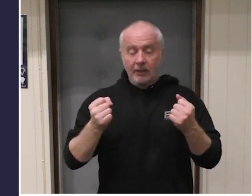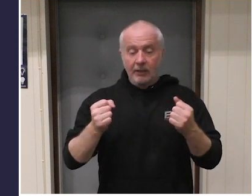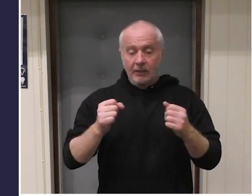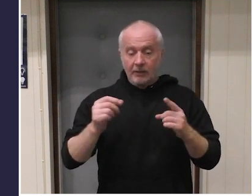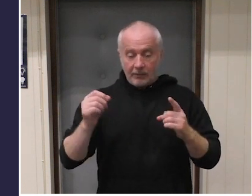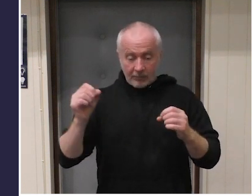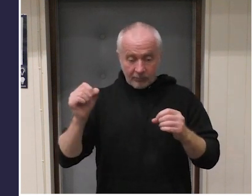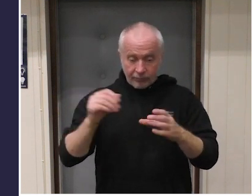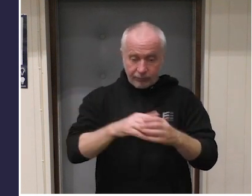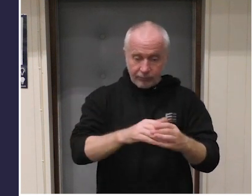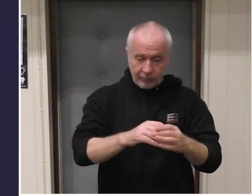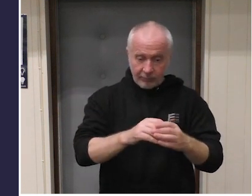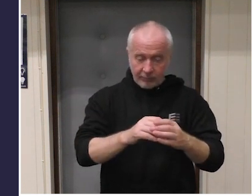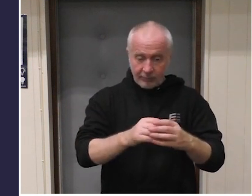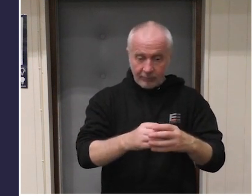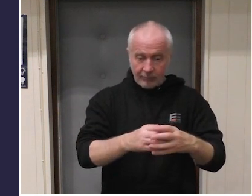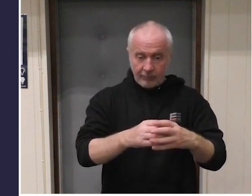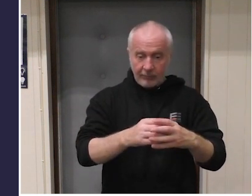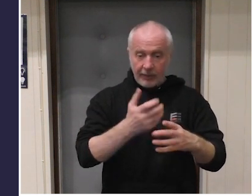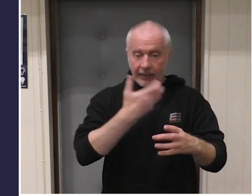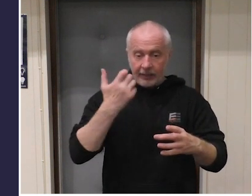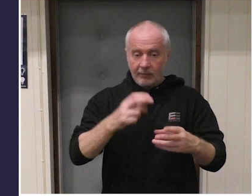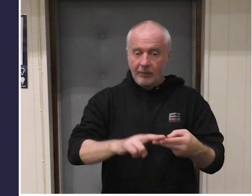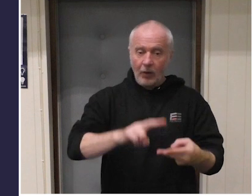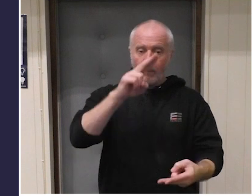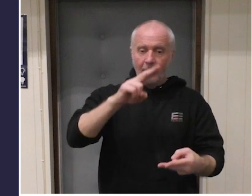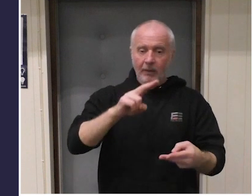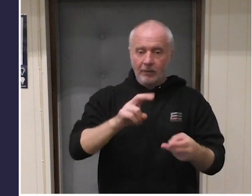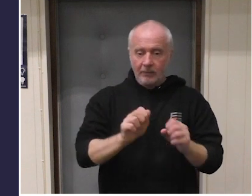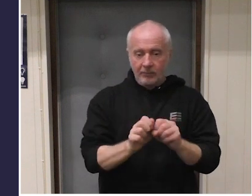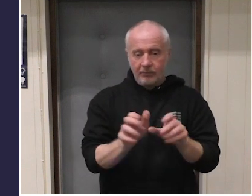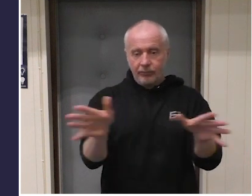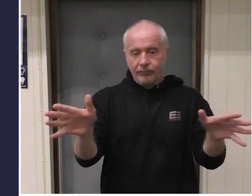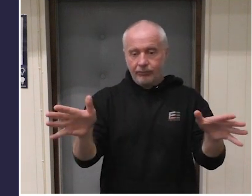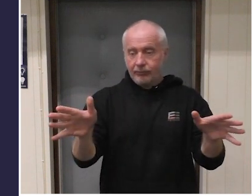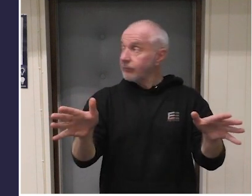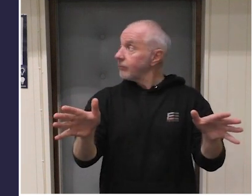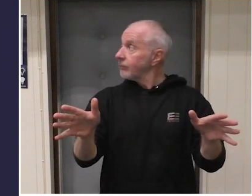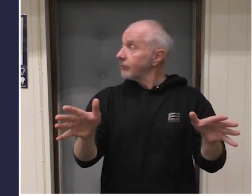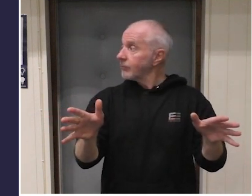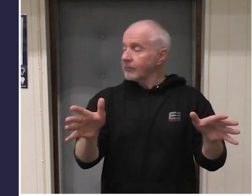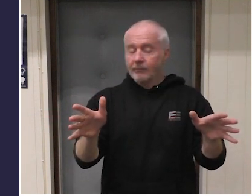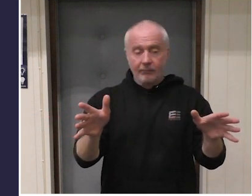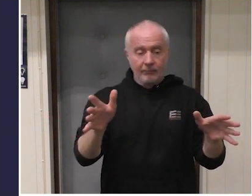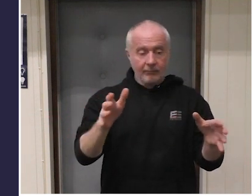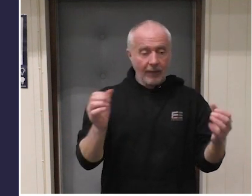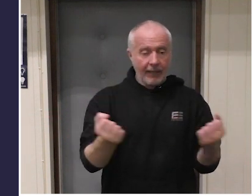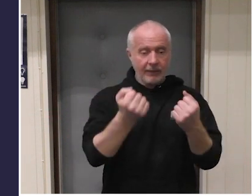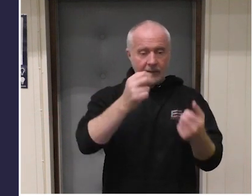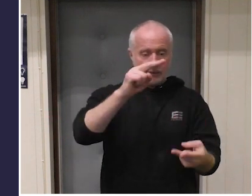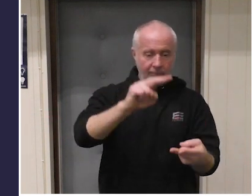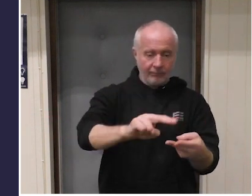as heat goes out, heat goes out, the energy goes down.